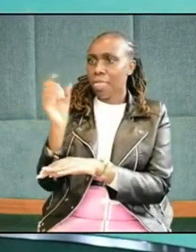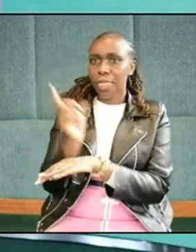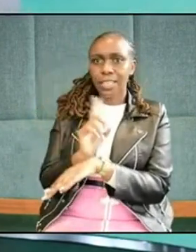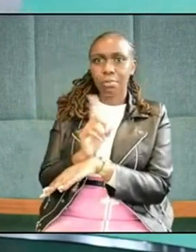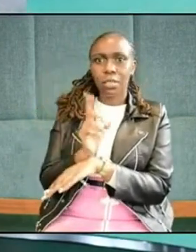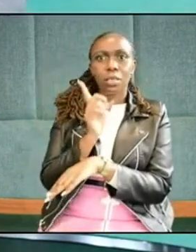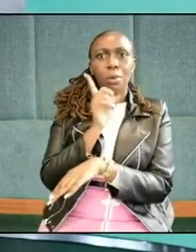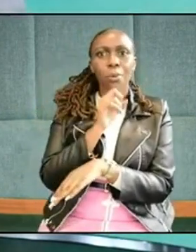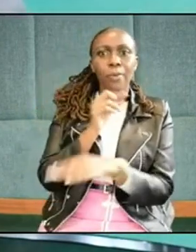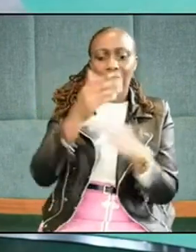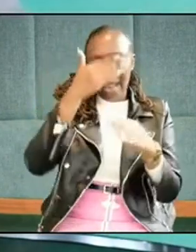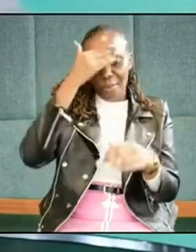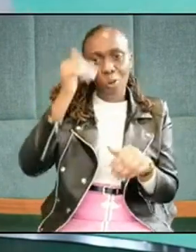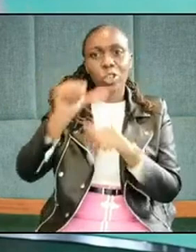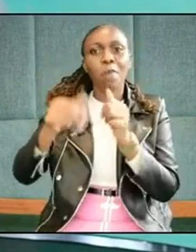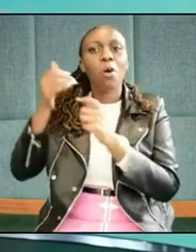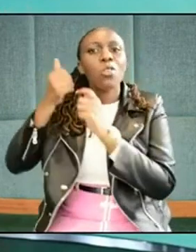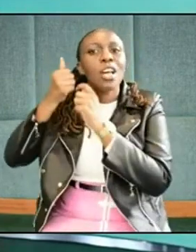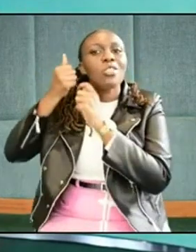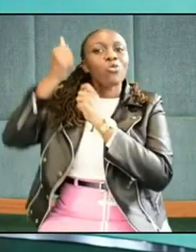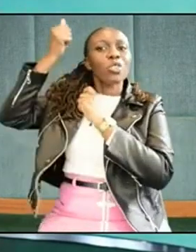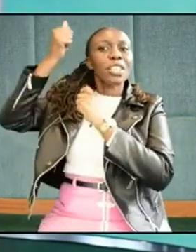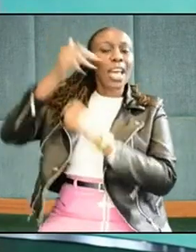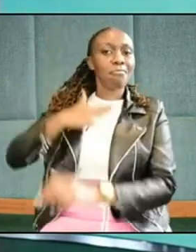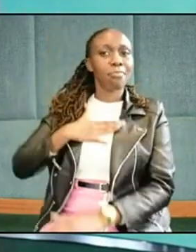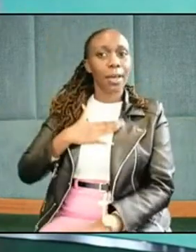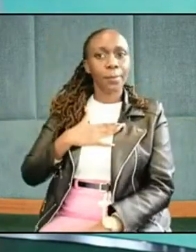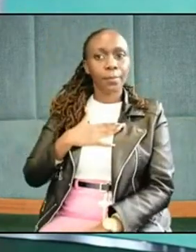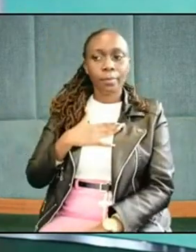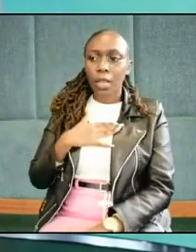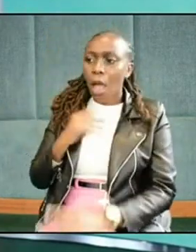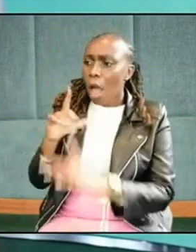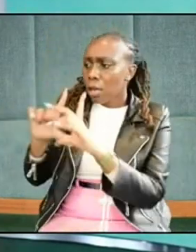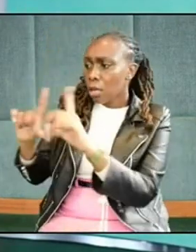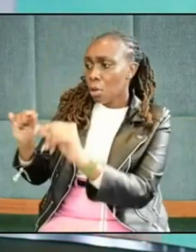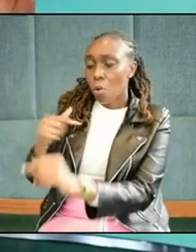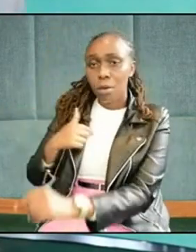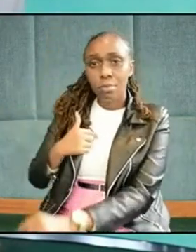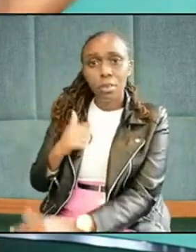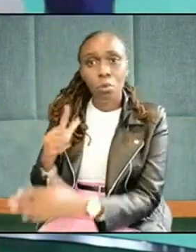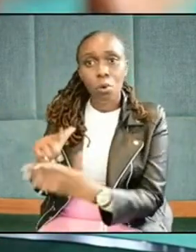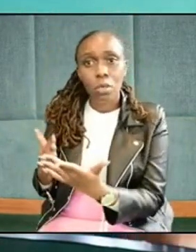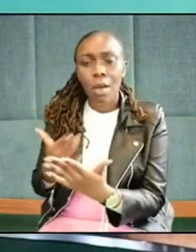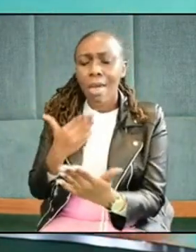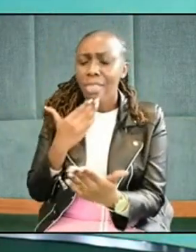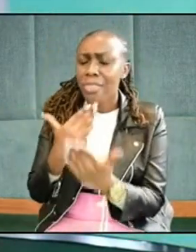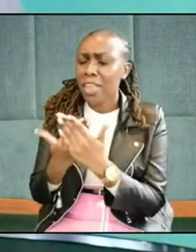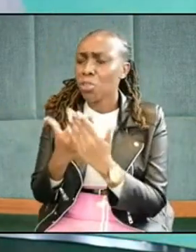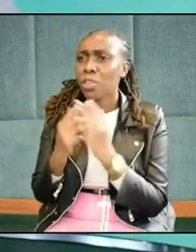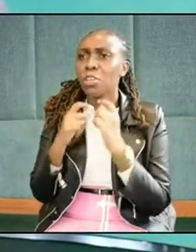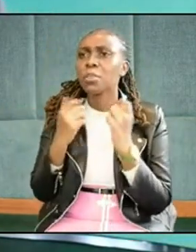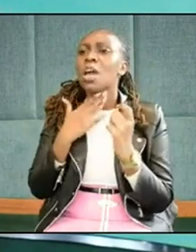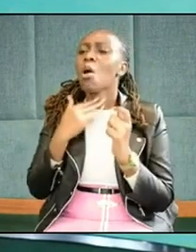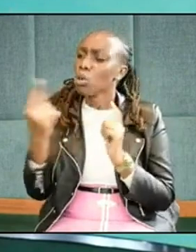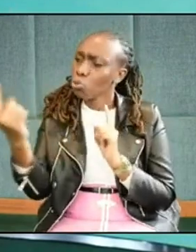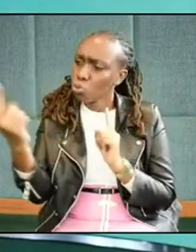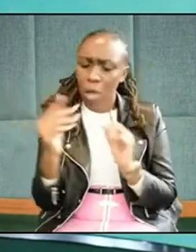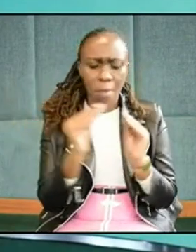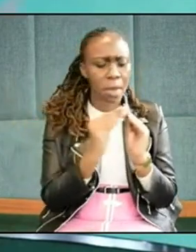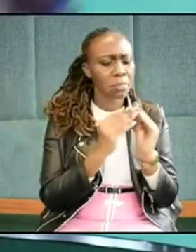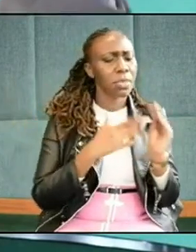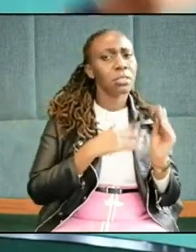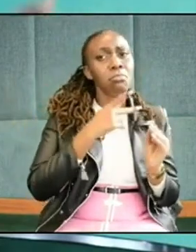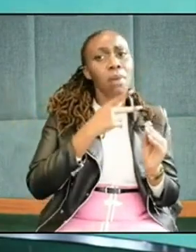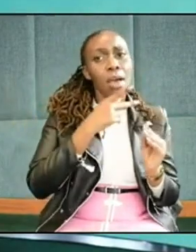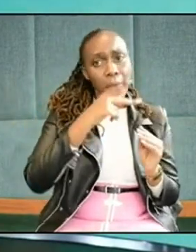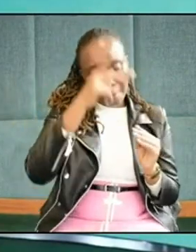forgotten about my suicide. And she said to me, Pastor, thank you so much. I want you to go and meet my parents. I drove